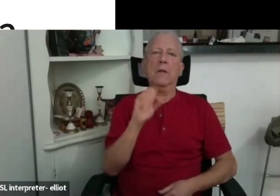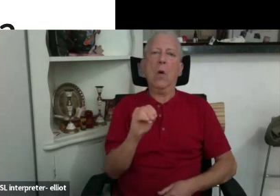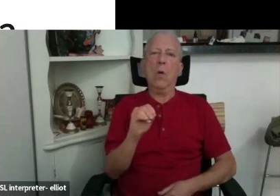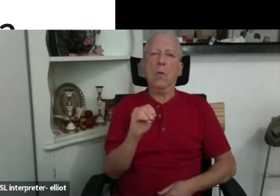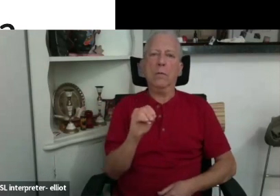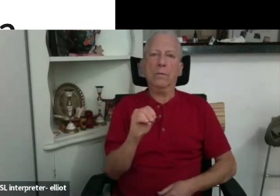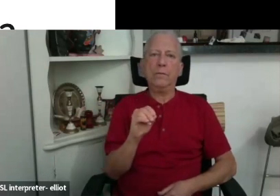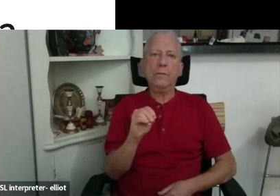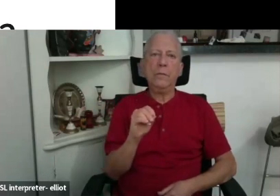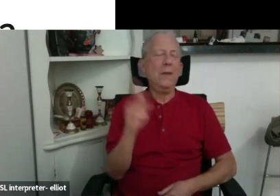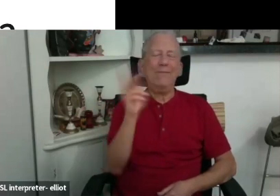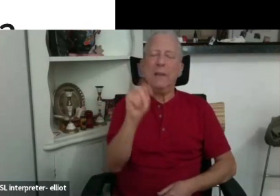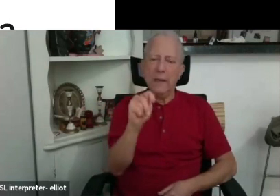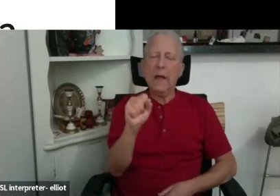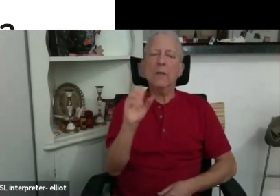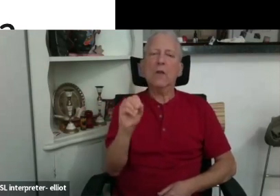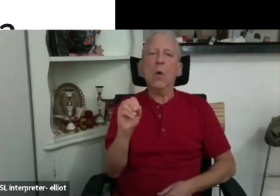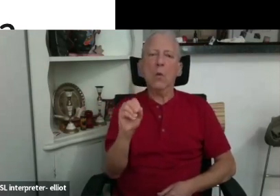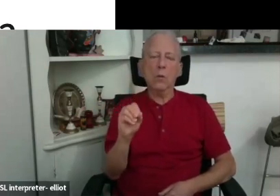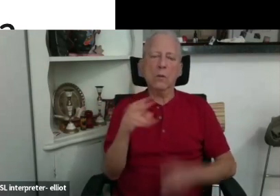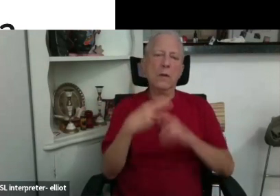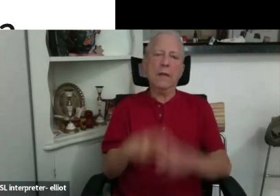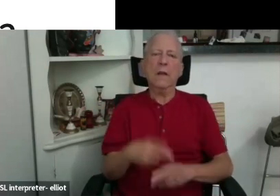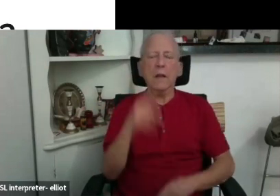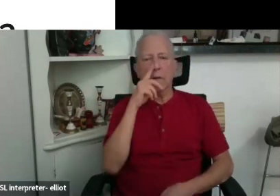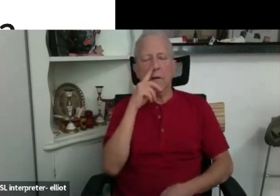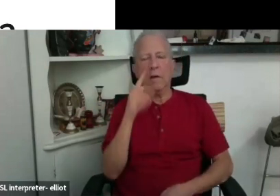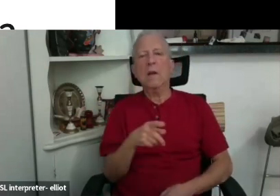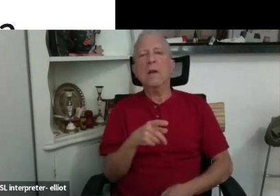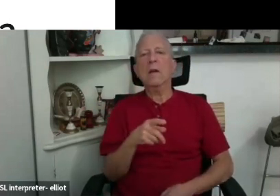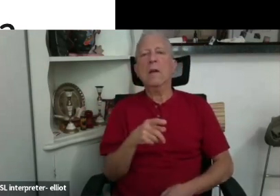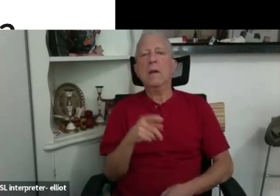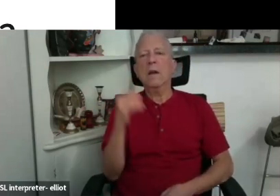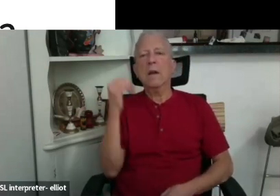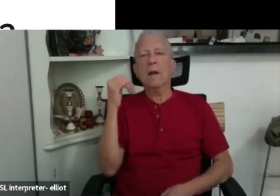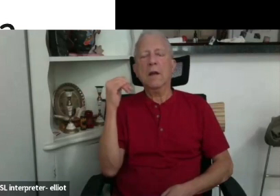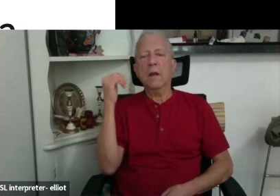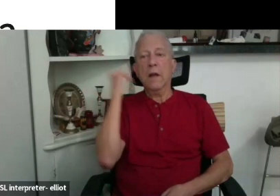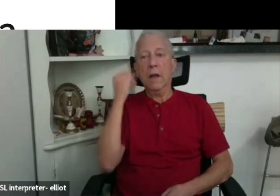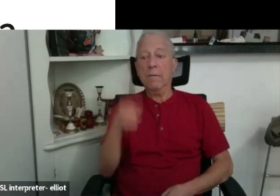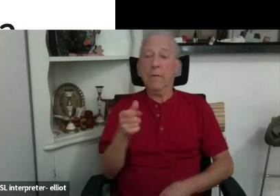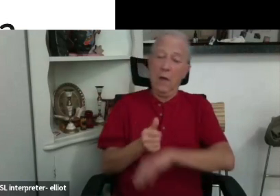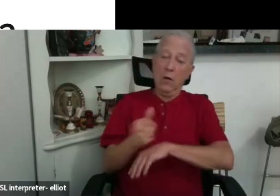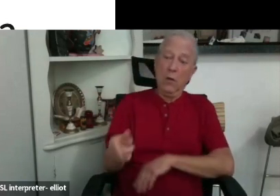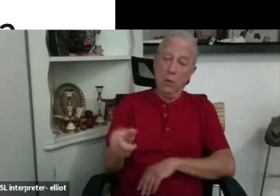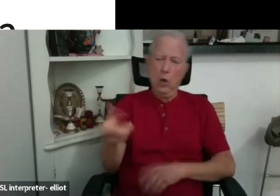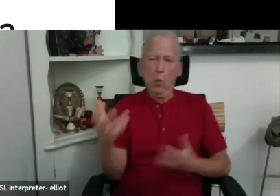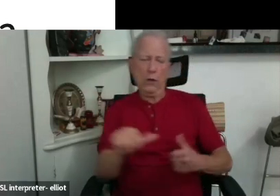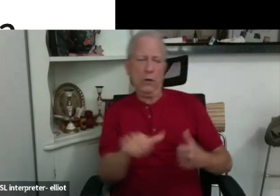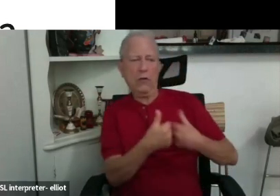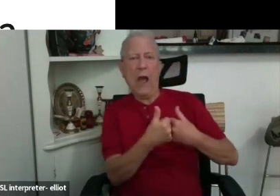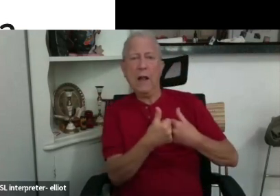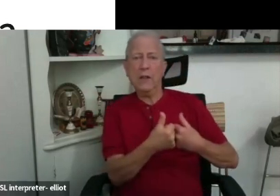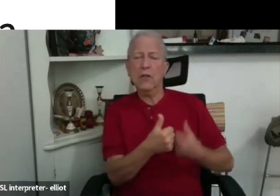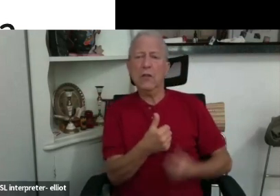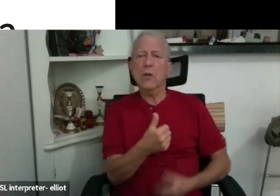pre-designation. So at the close of, if your accused organization doesn't challenge it